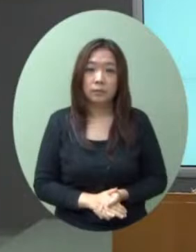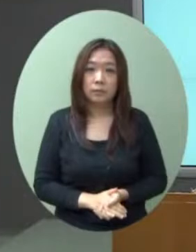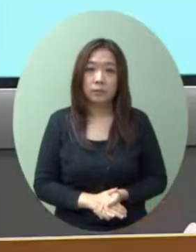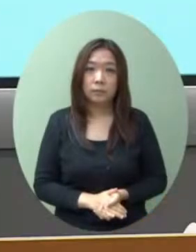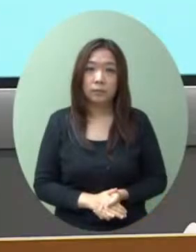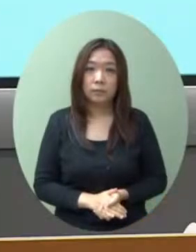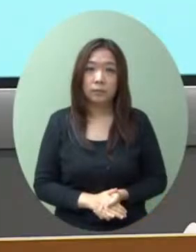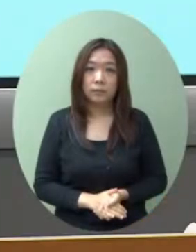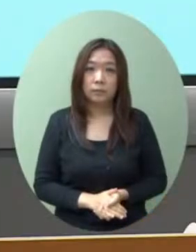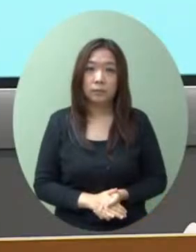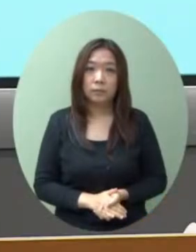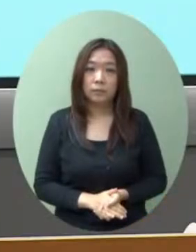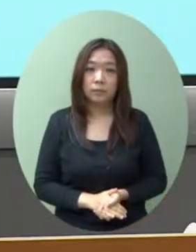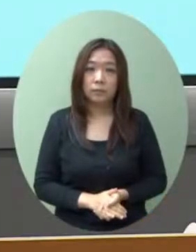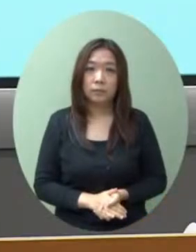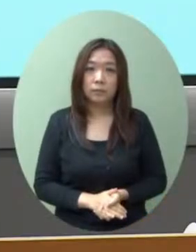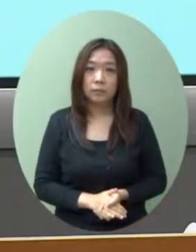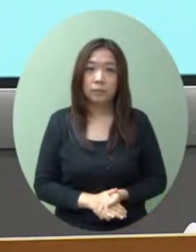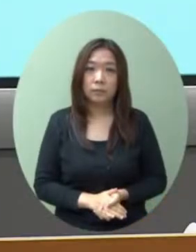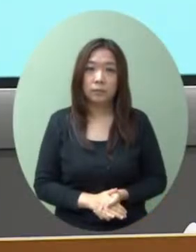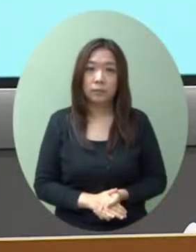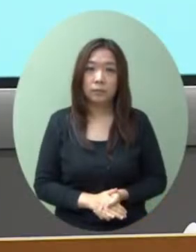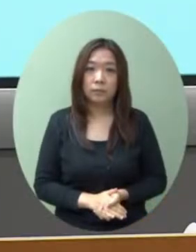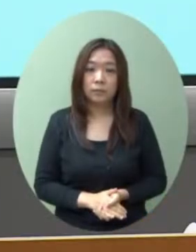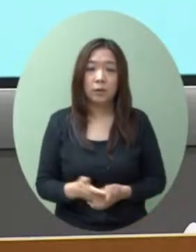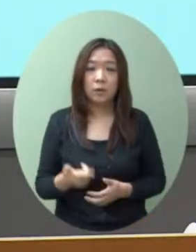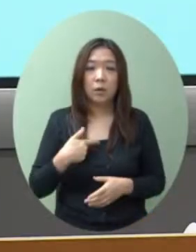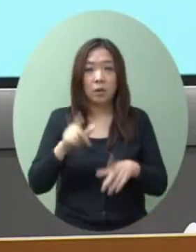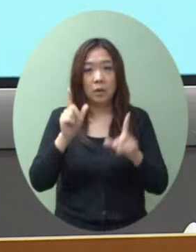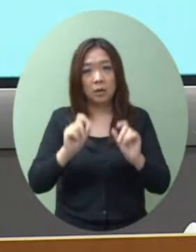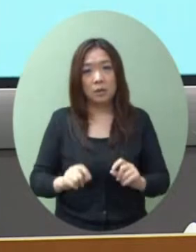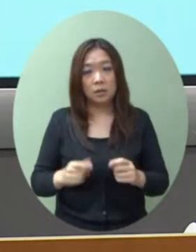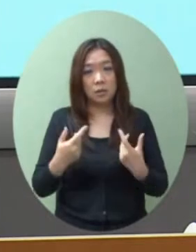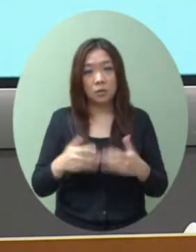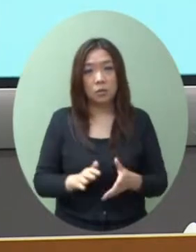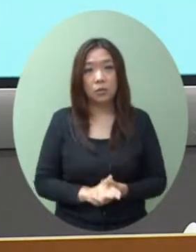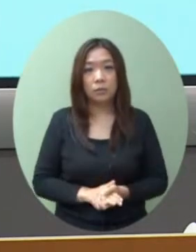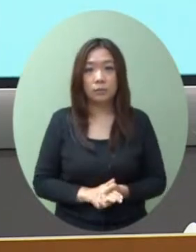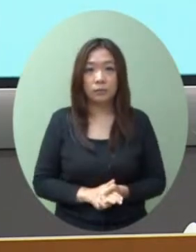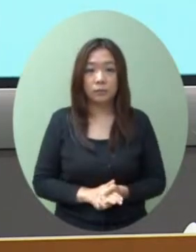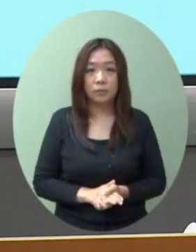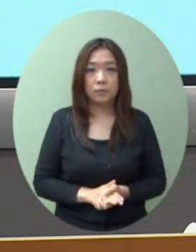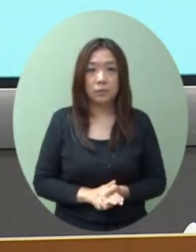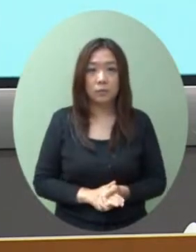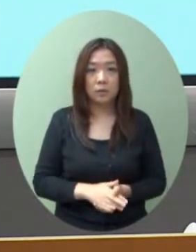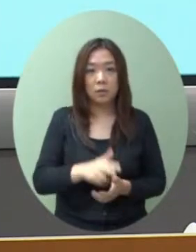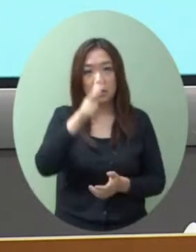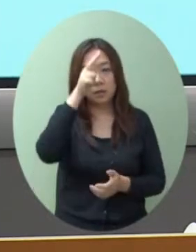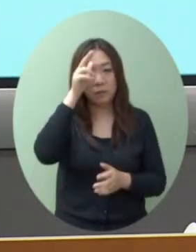I have explained that there are 5 considerations in the government's